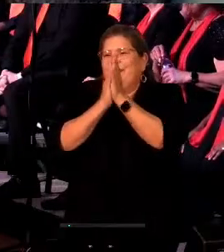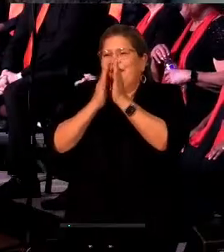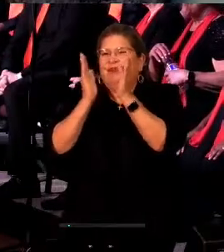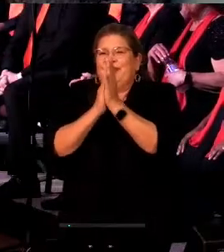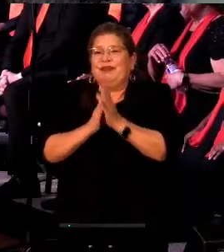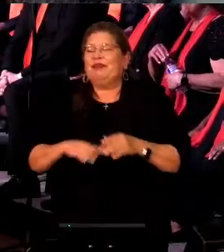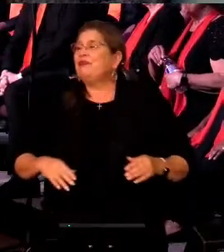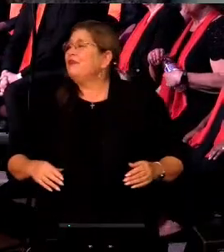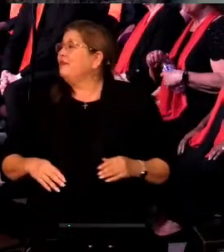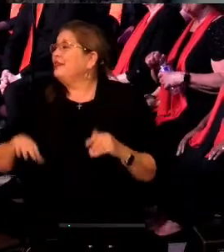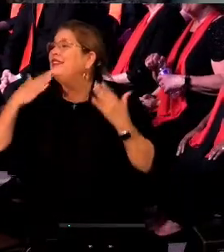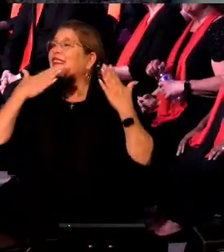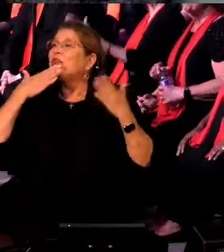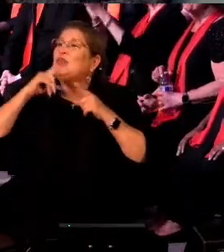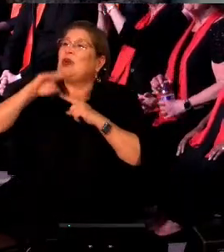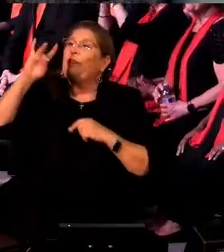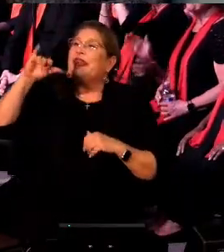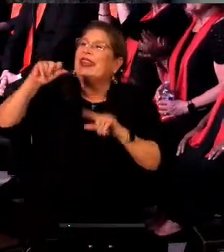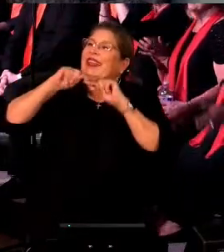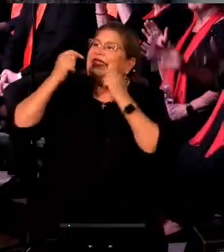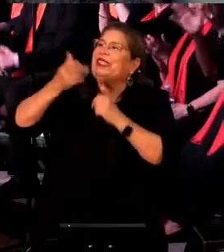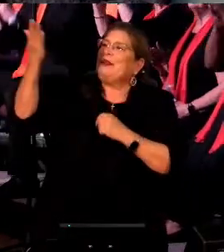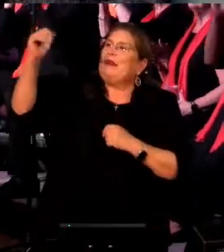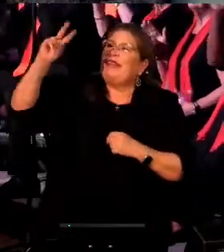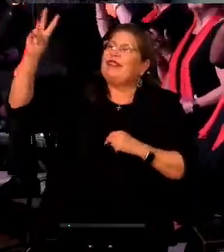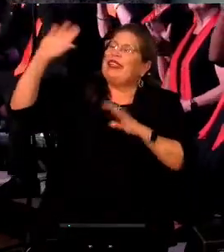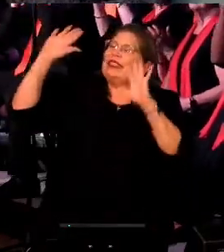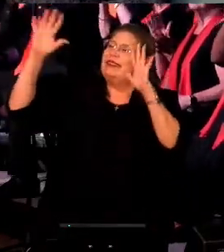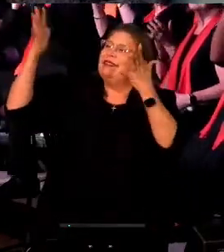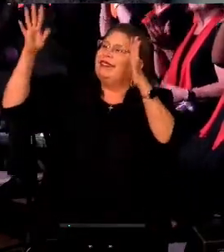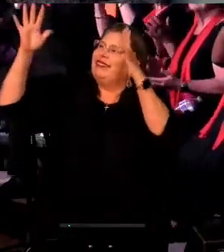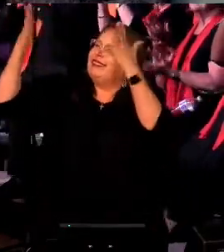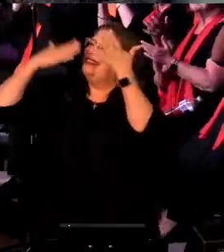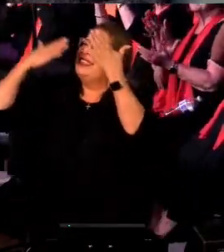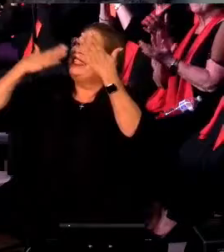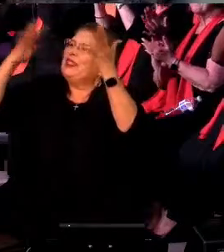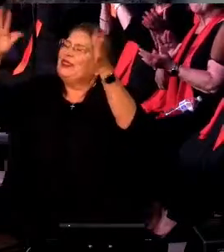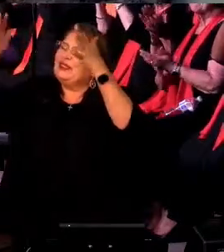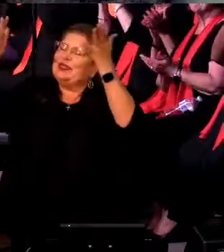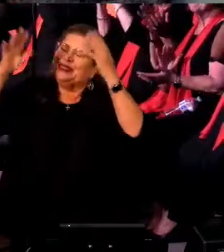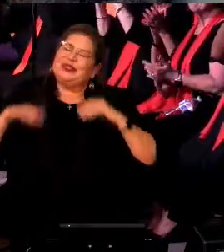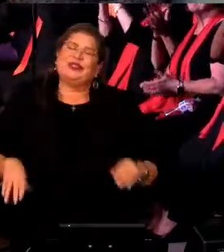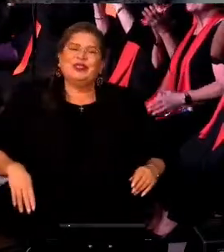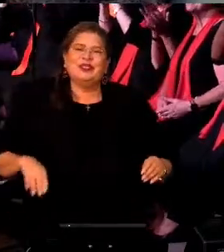Let's say thank you to the media team up in the booth there. Thank you, guys.